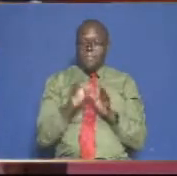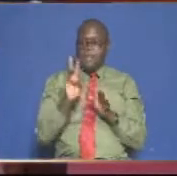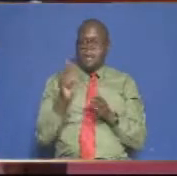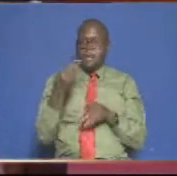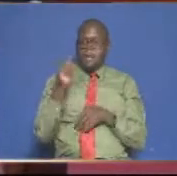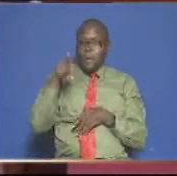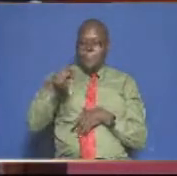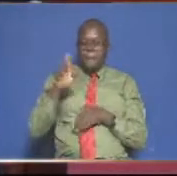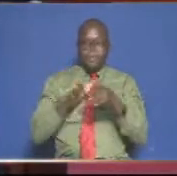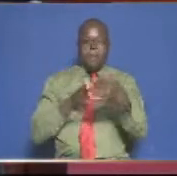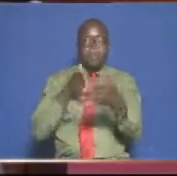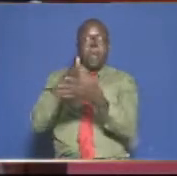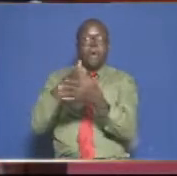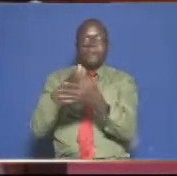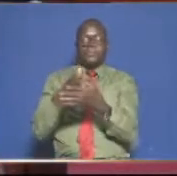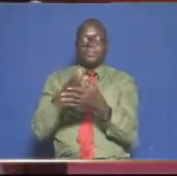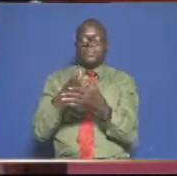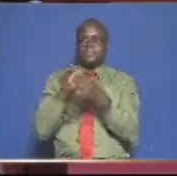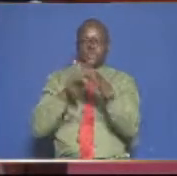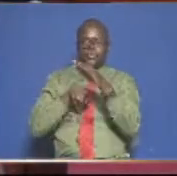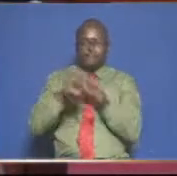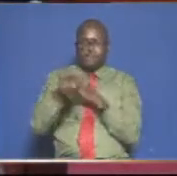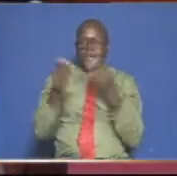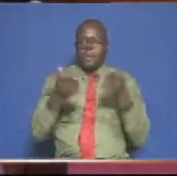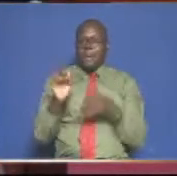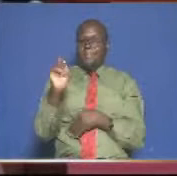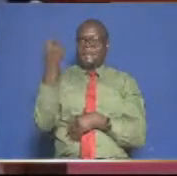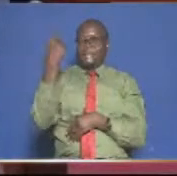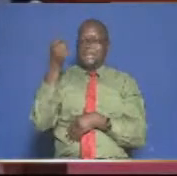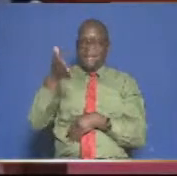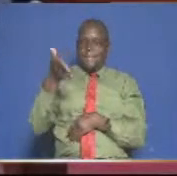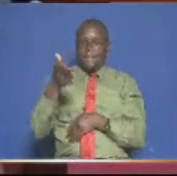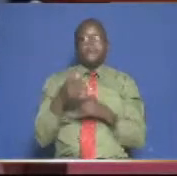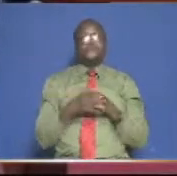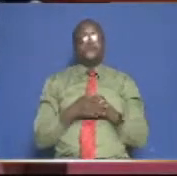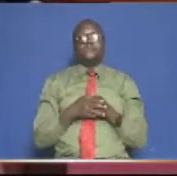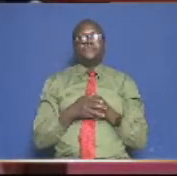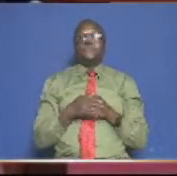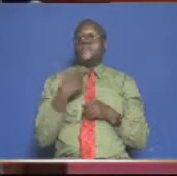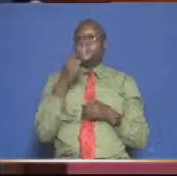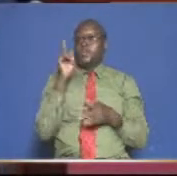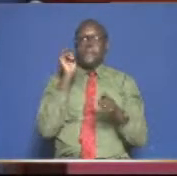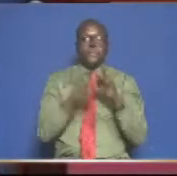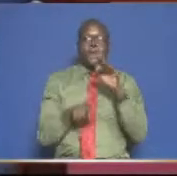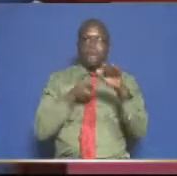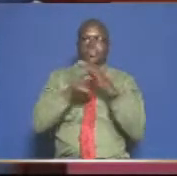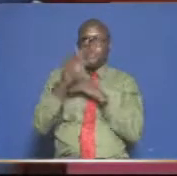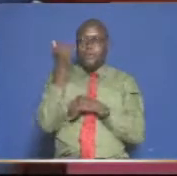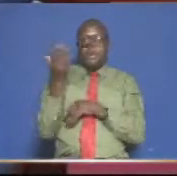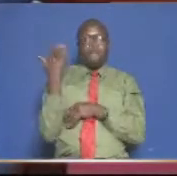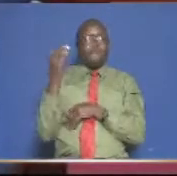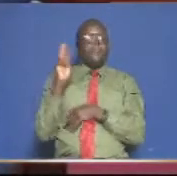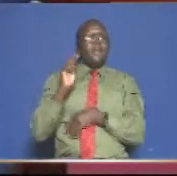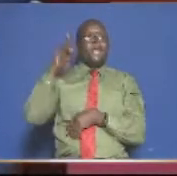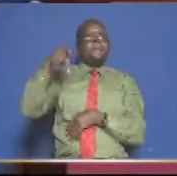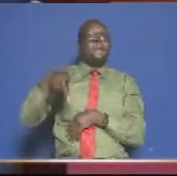being blocked from entering where the president was. He was being told you can't enter because you're a former member of parliament.